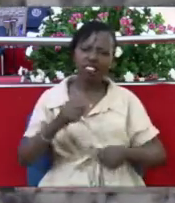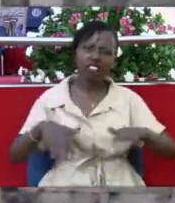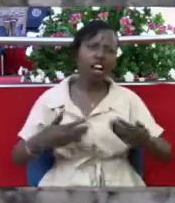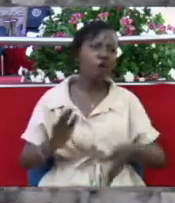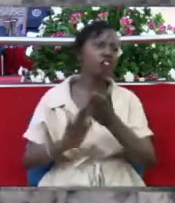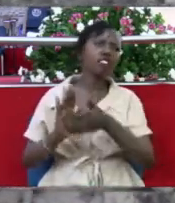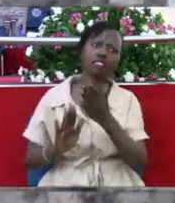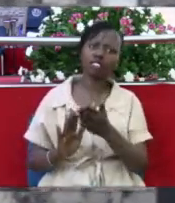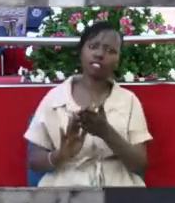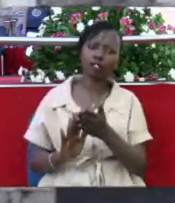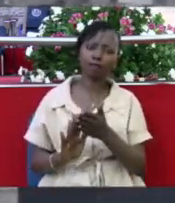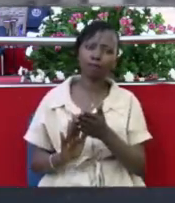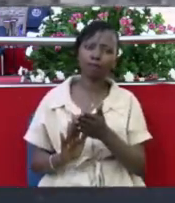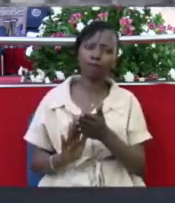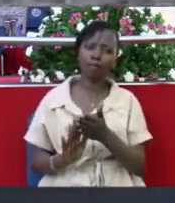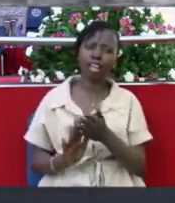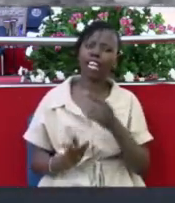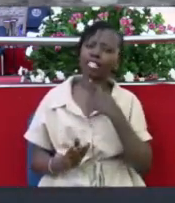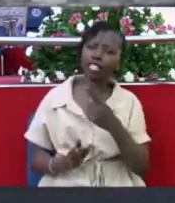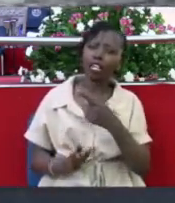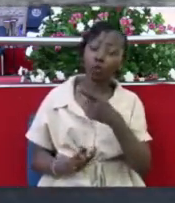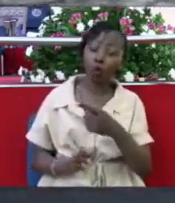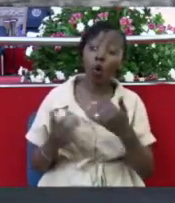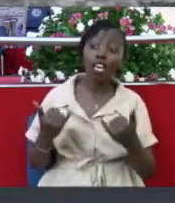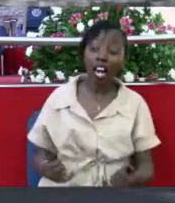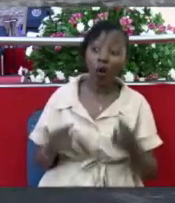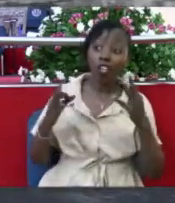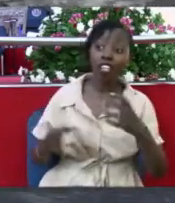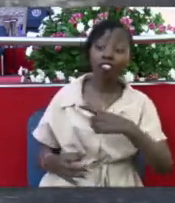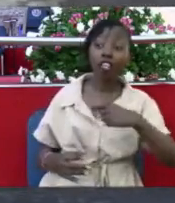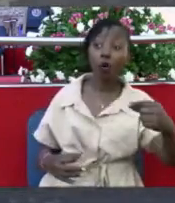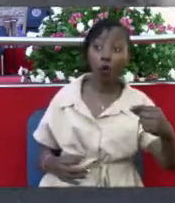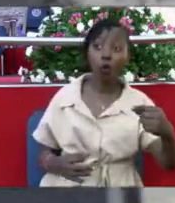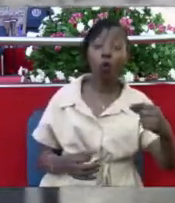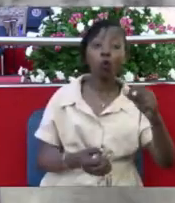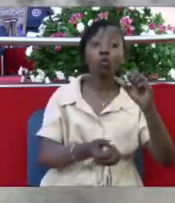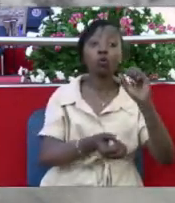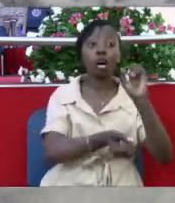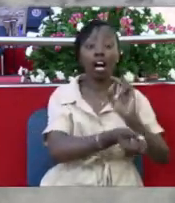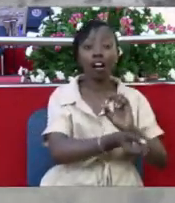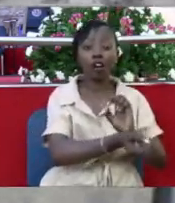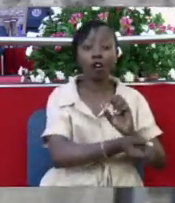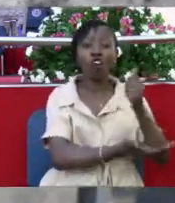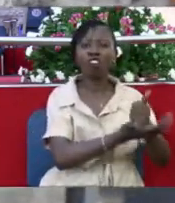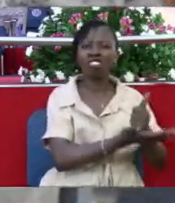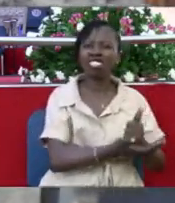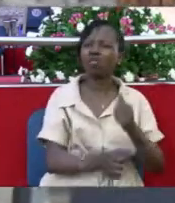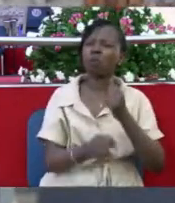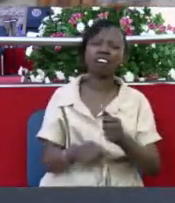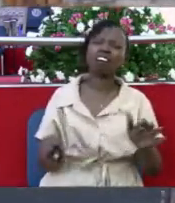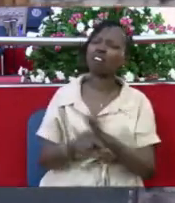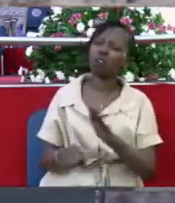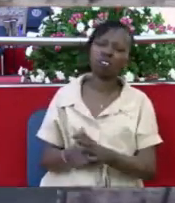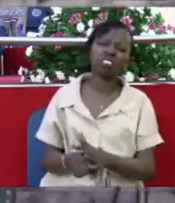Right? Anakwambia sasa unajua nikikupeleka station to process, kazi ni mingi, kitu